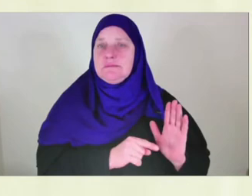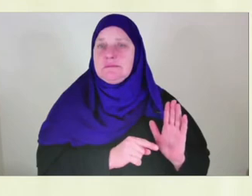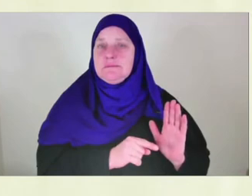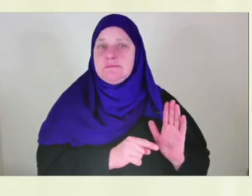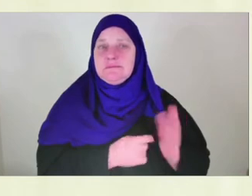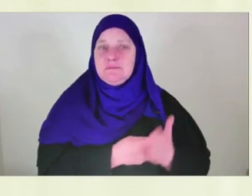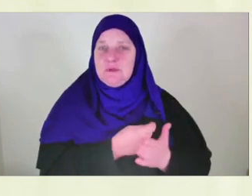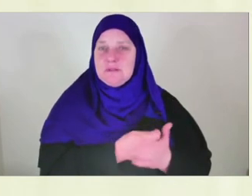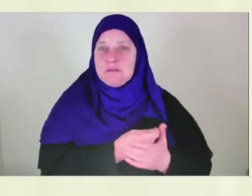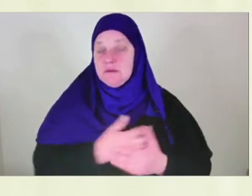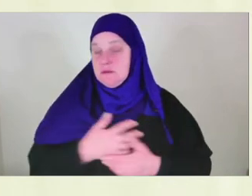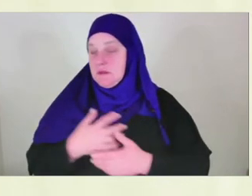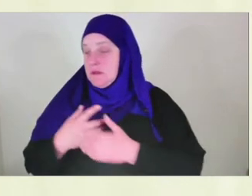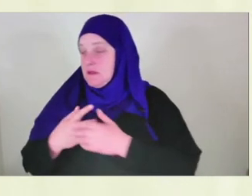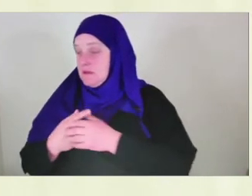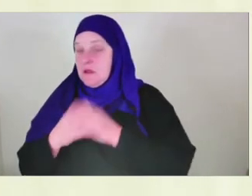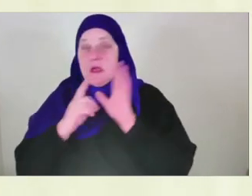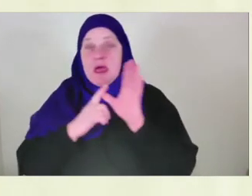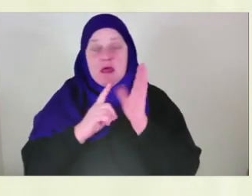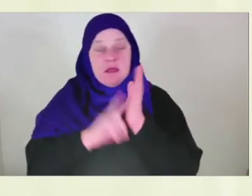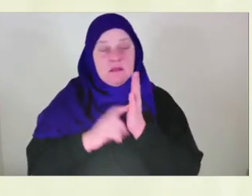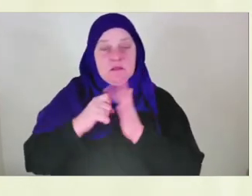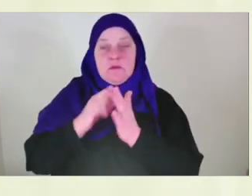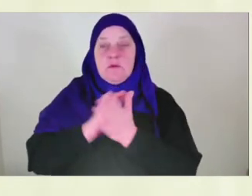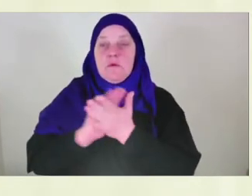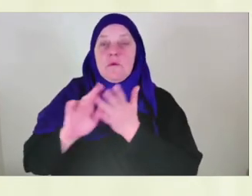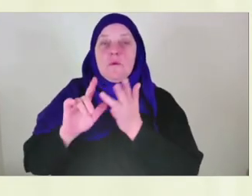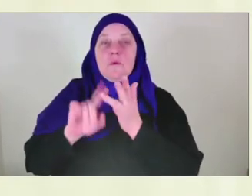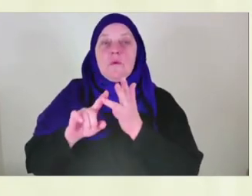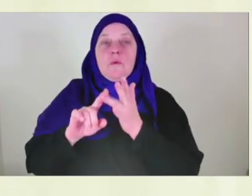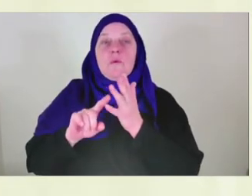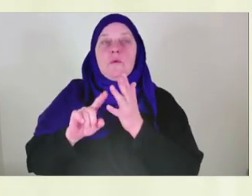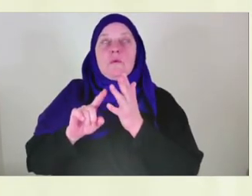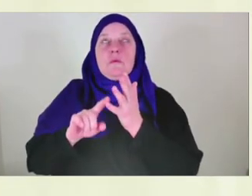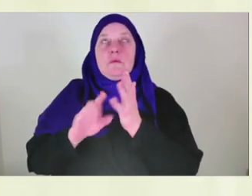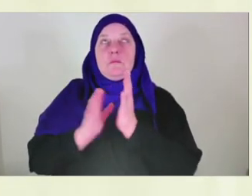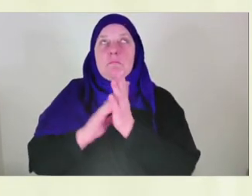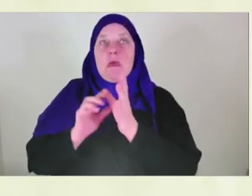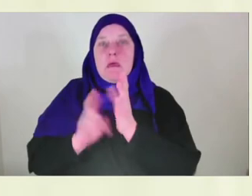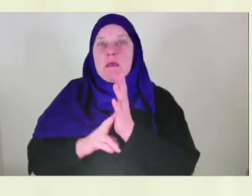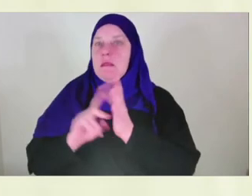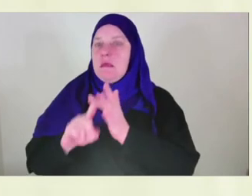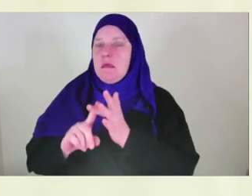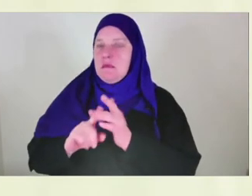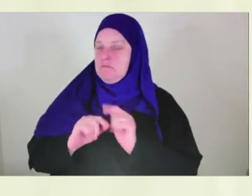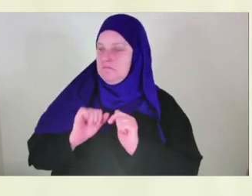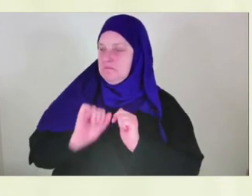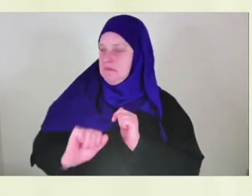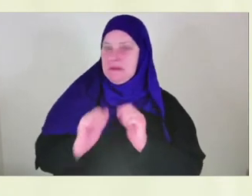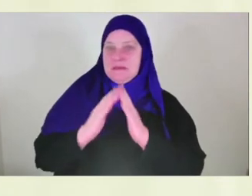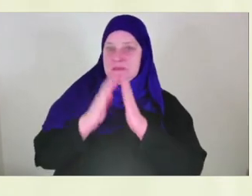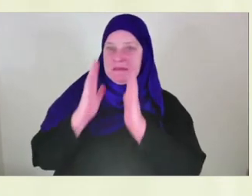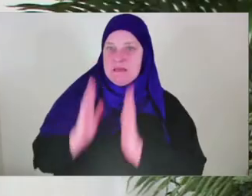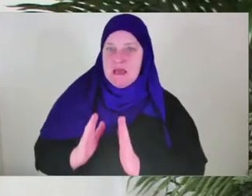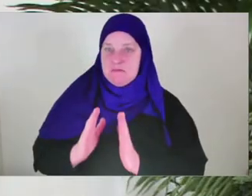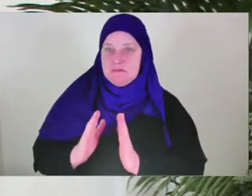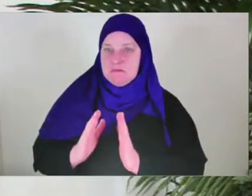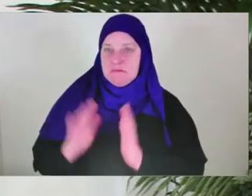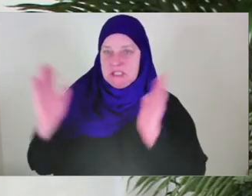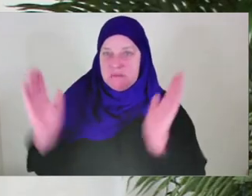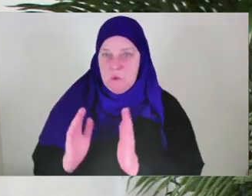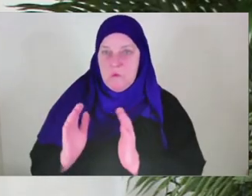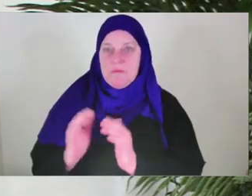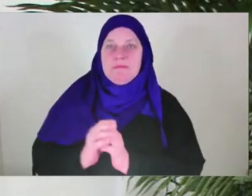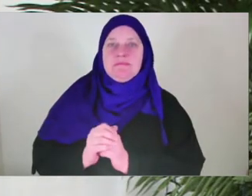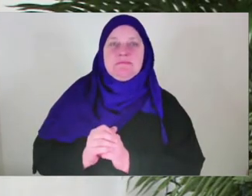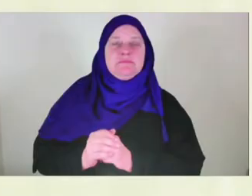country, if you go there and you look at his house, then you compare it if you go to the palaces of Saddam in Iraq. Do you get what I